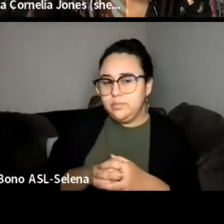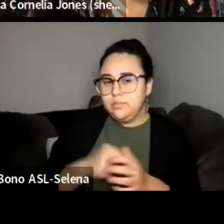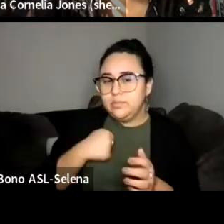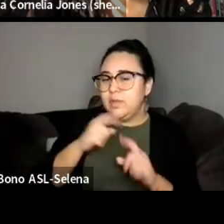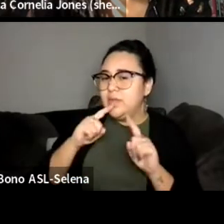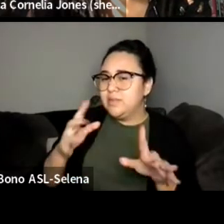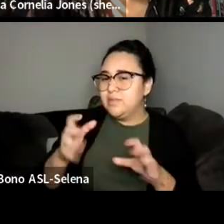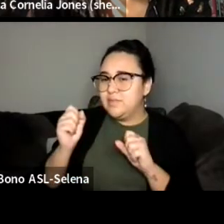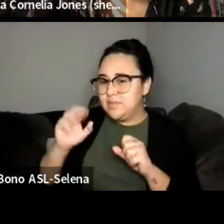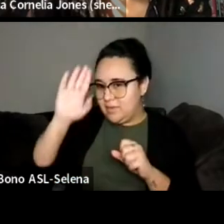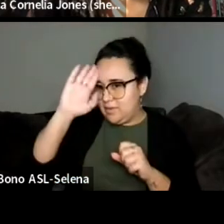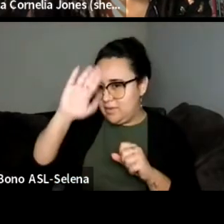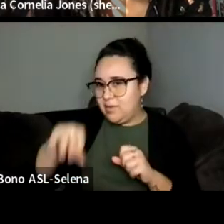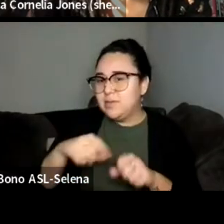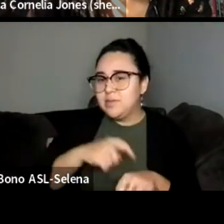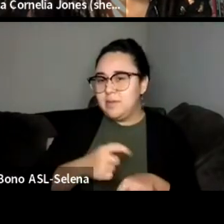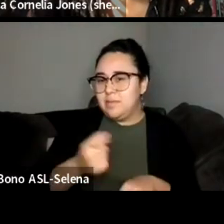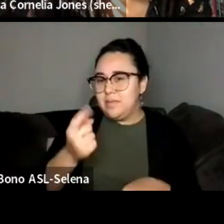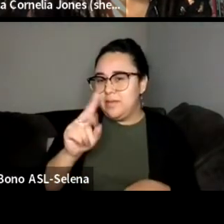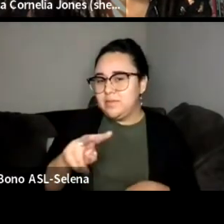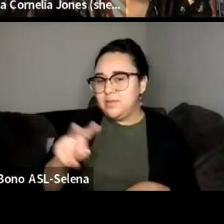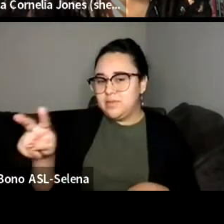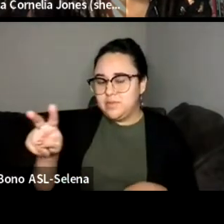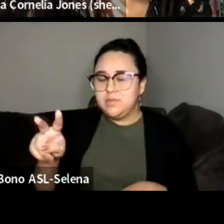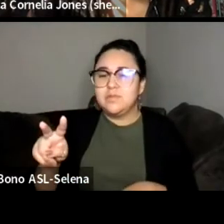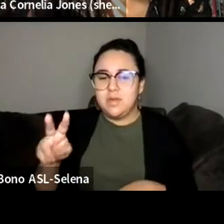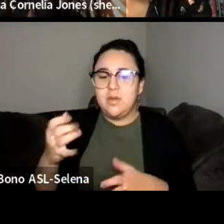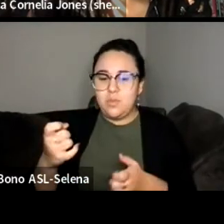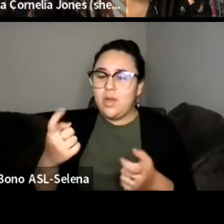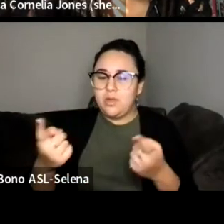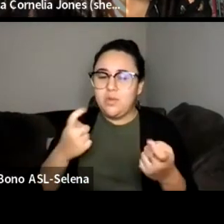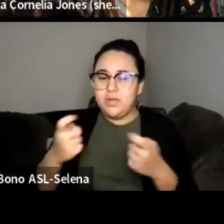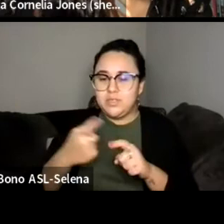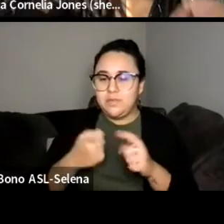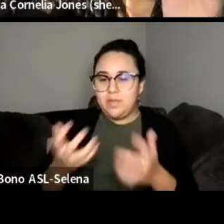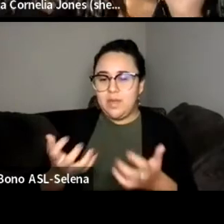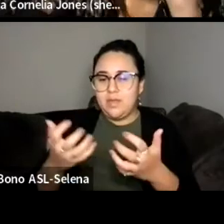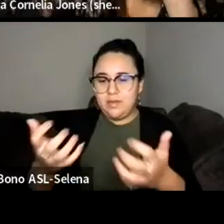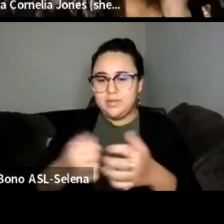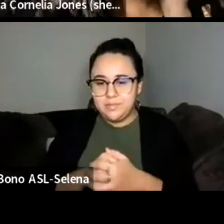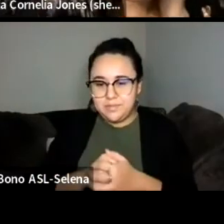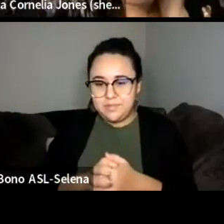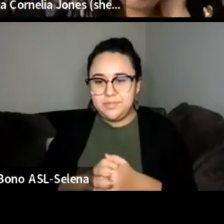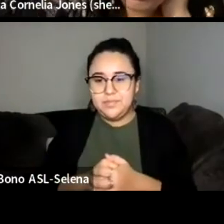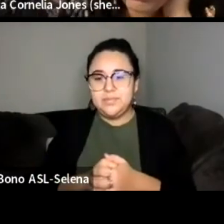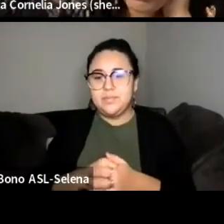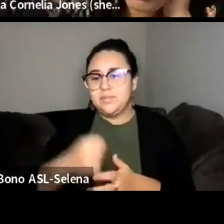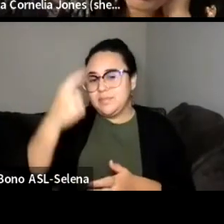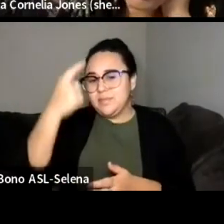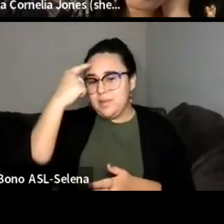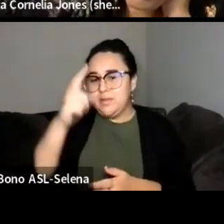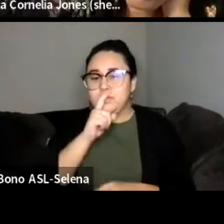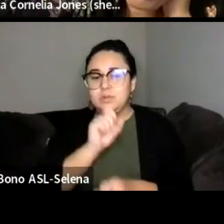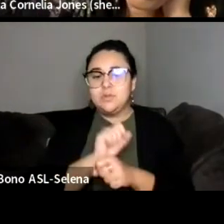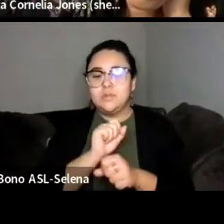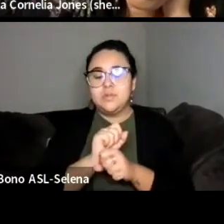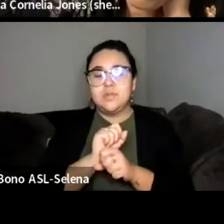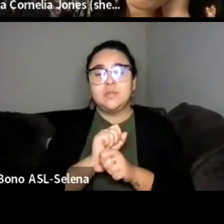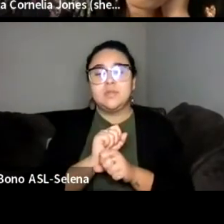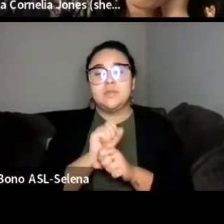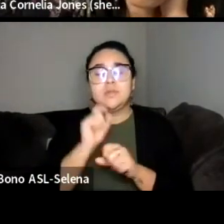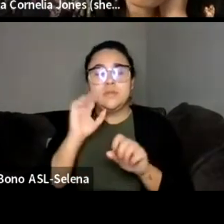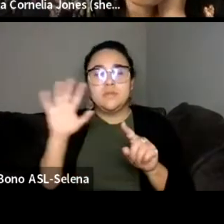because it's 11:22 and I know we wanted to get to some questions. So I think what I really want to center in that role, and